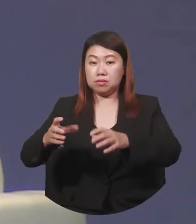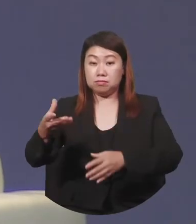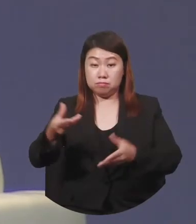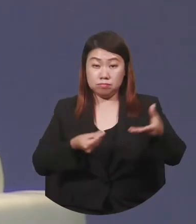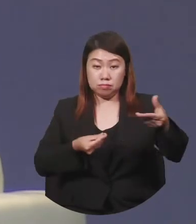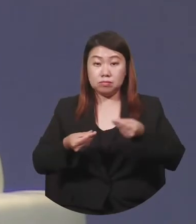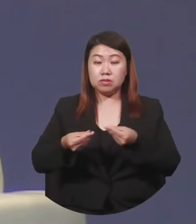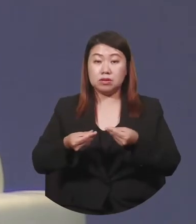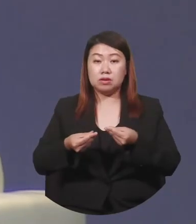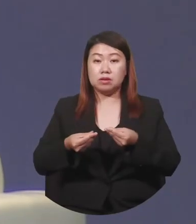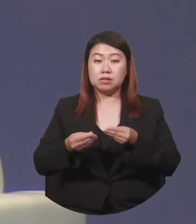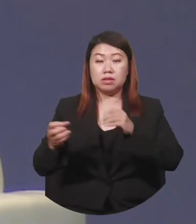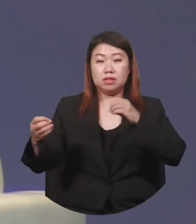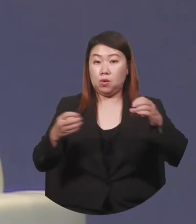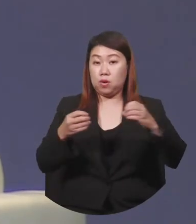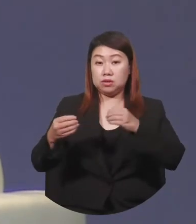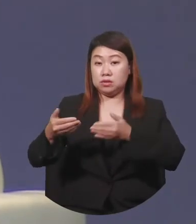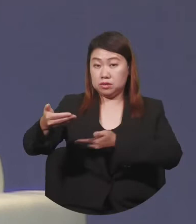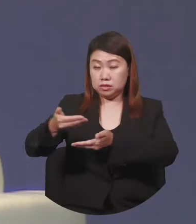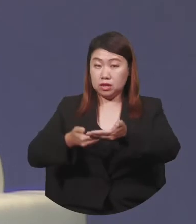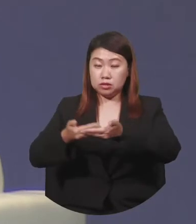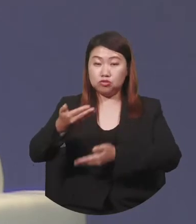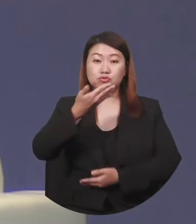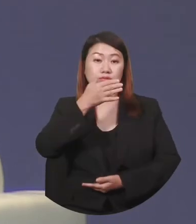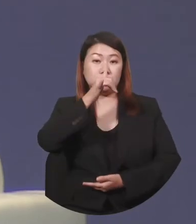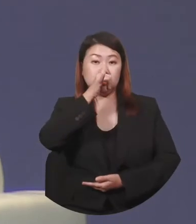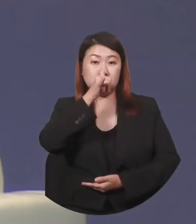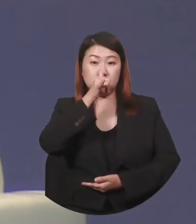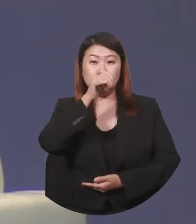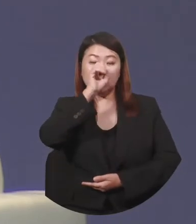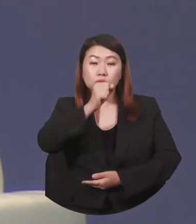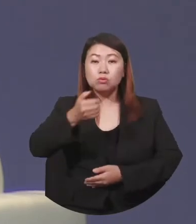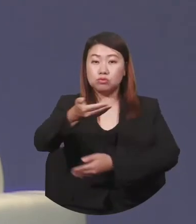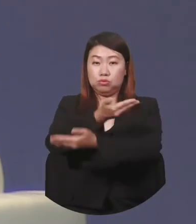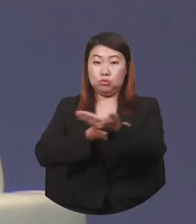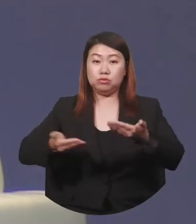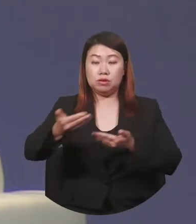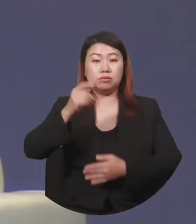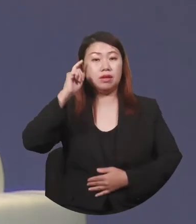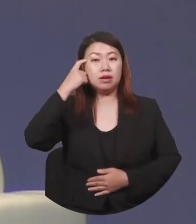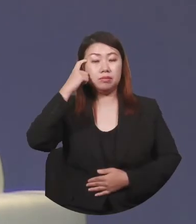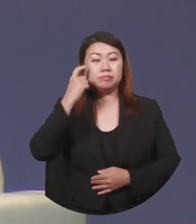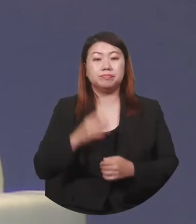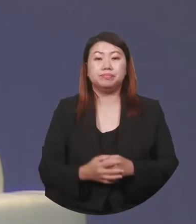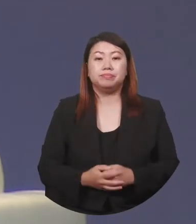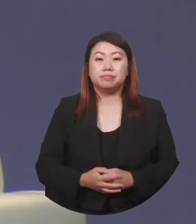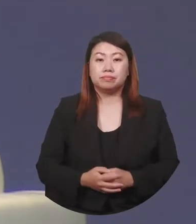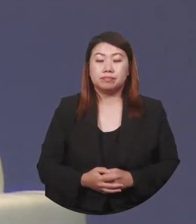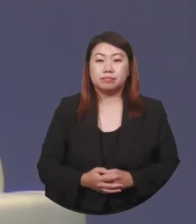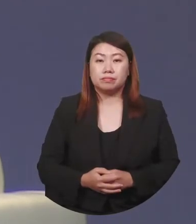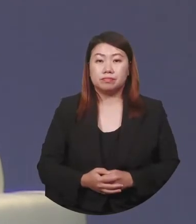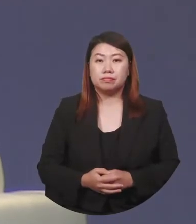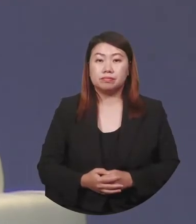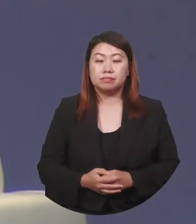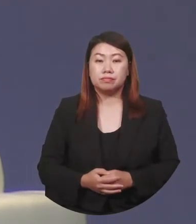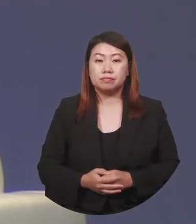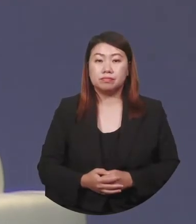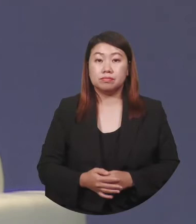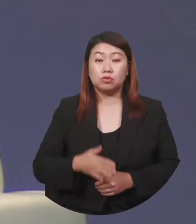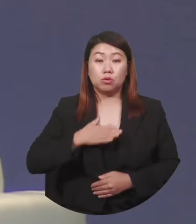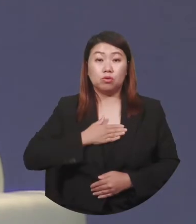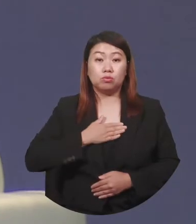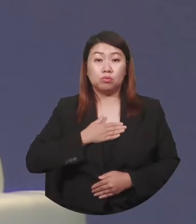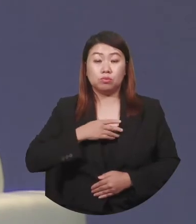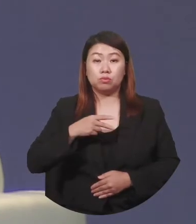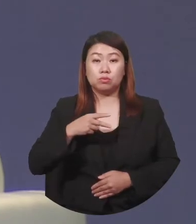experience on the development cooperation work and program. Actually, with this forum, I have a wonderful time talking with my